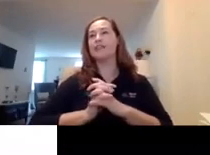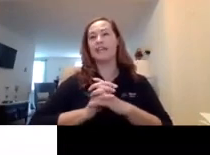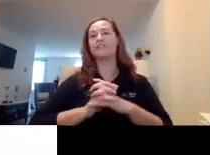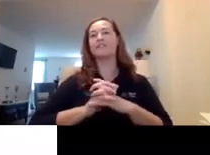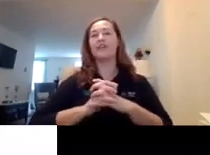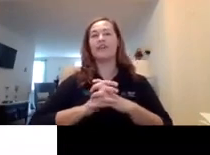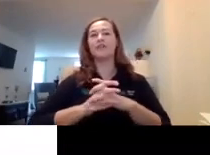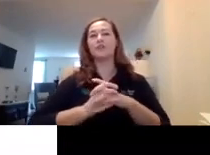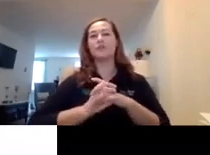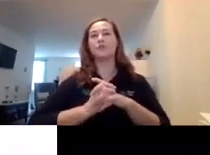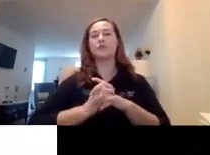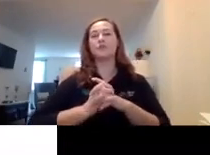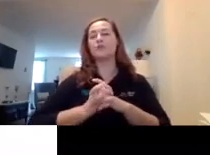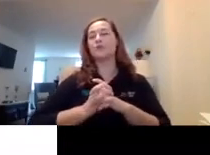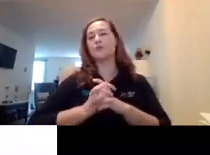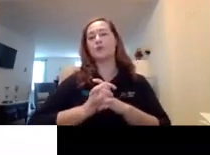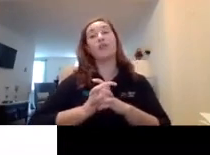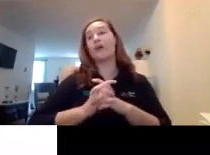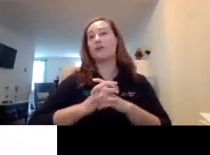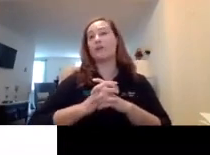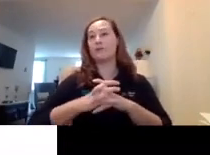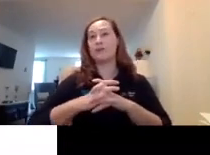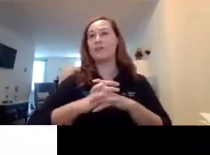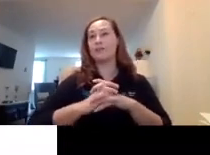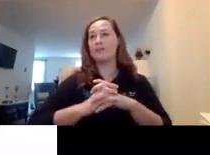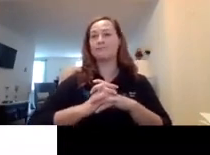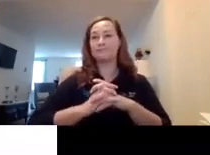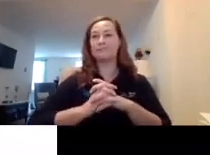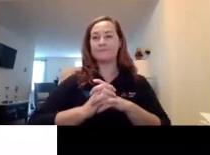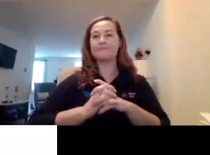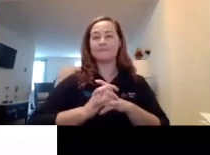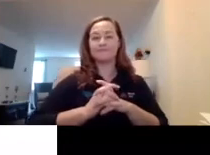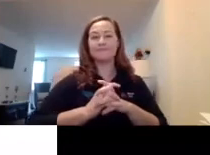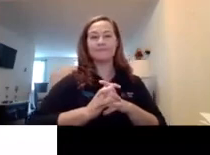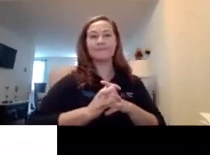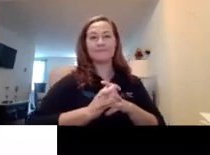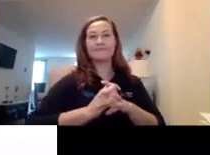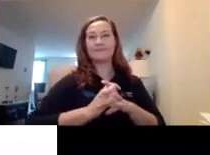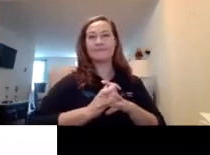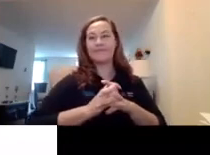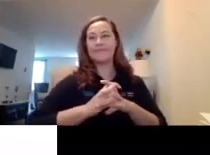lovely case to collaborate with.